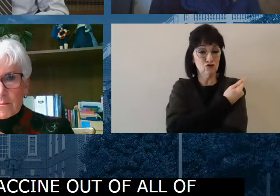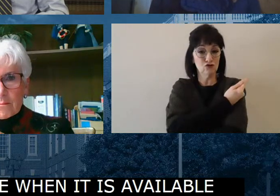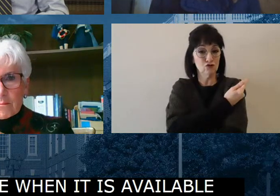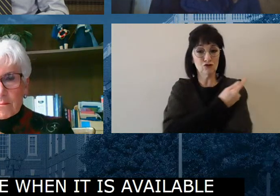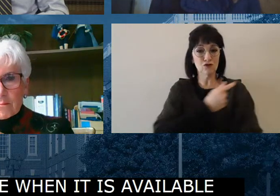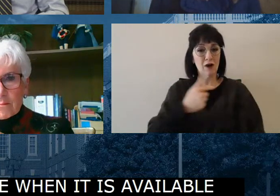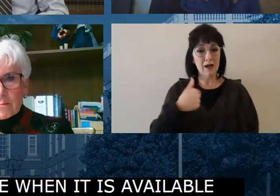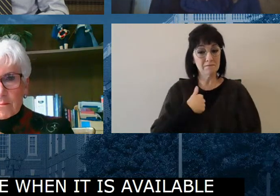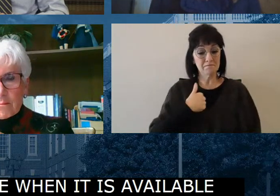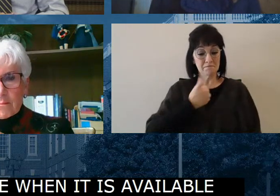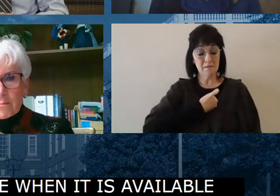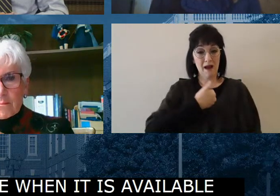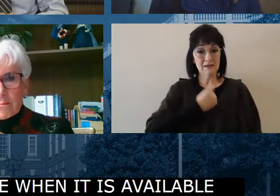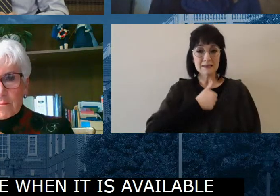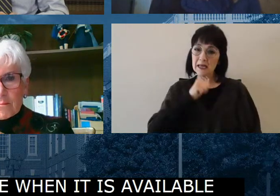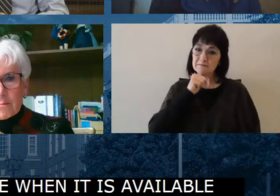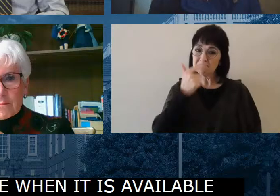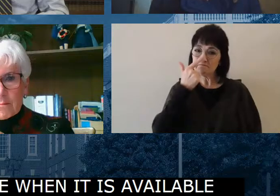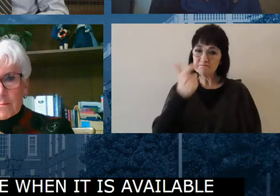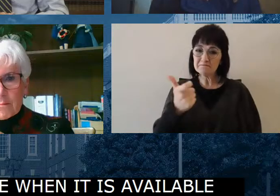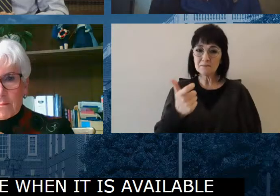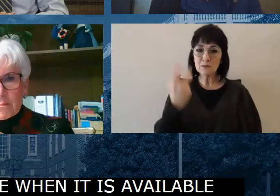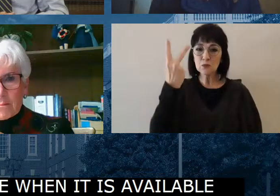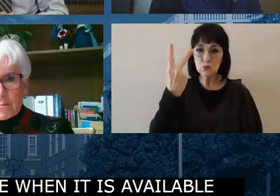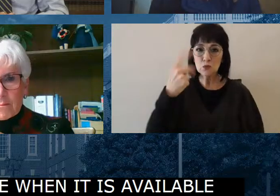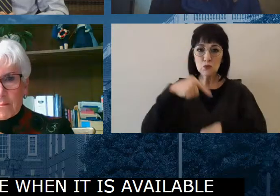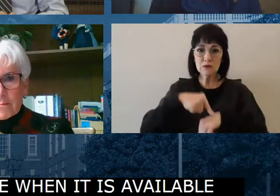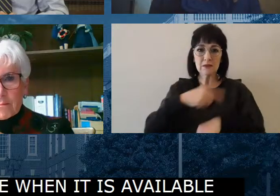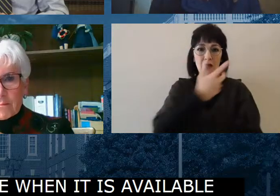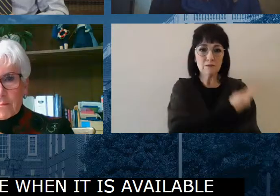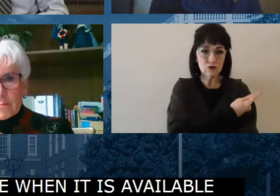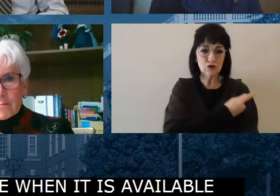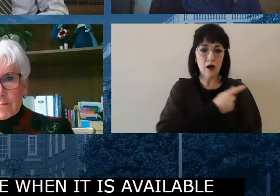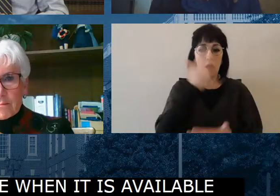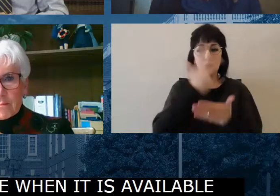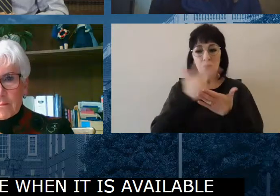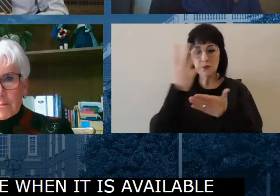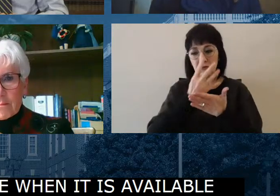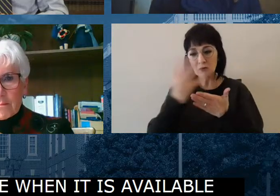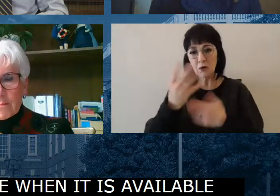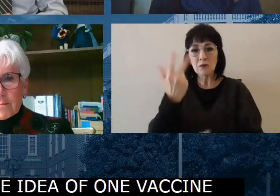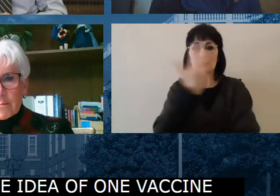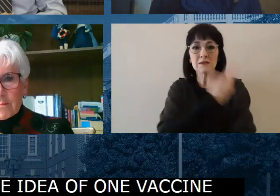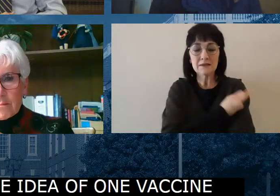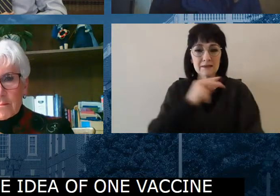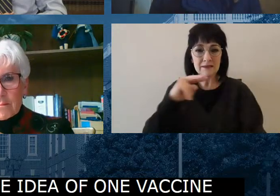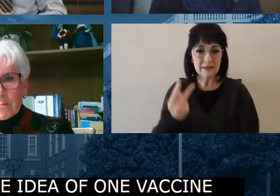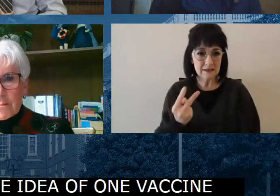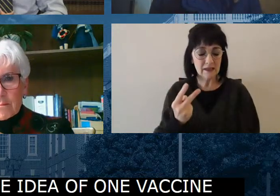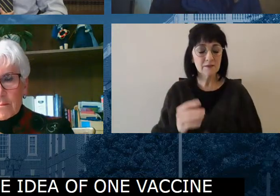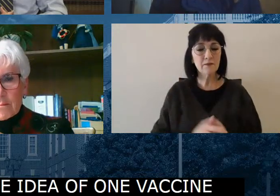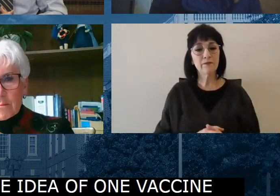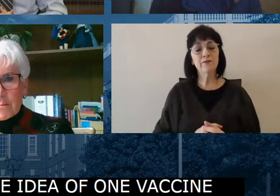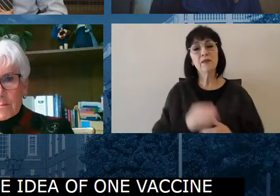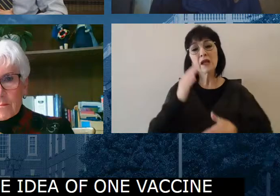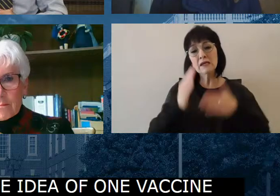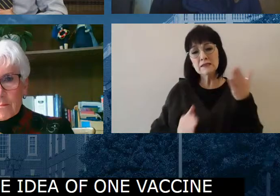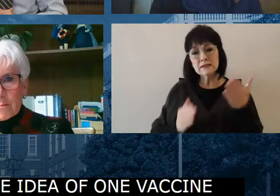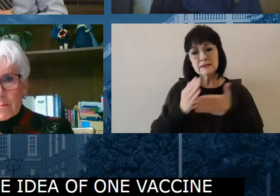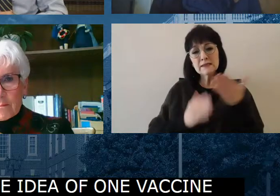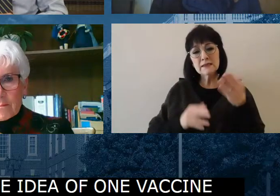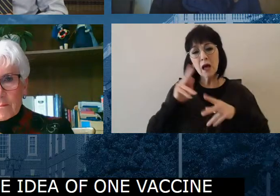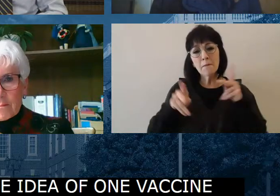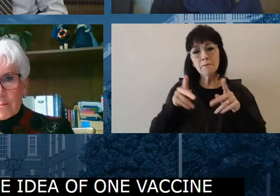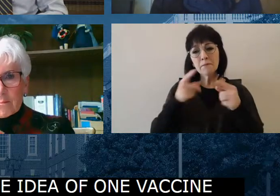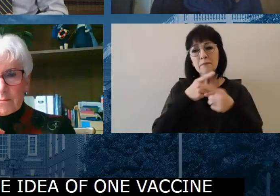be to show my fellow Delawareans that this is a good way to go. We did hear some concern on the White